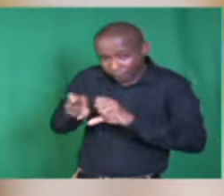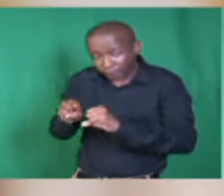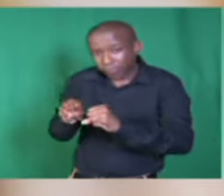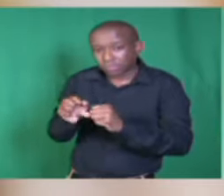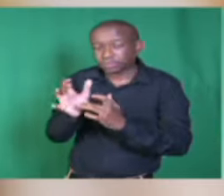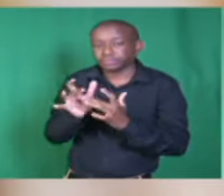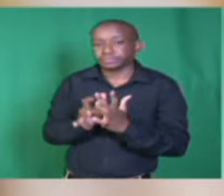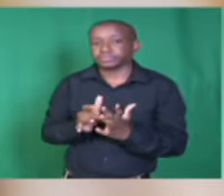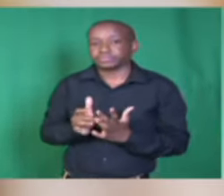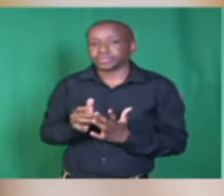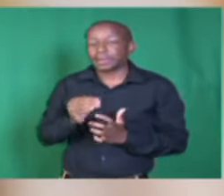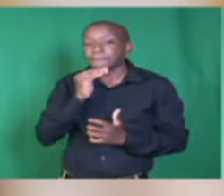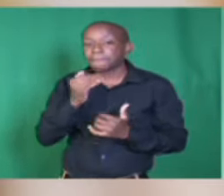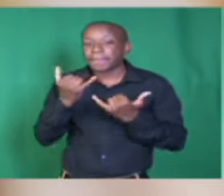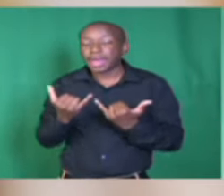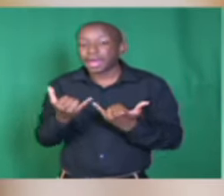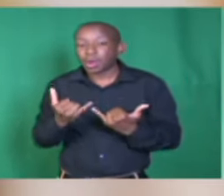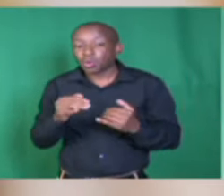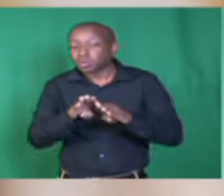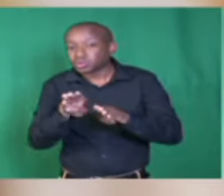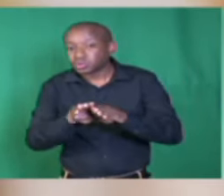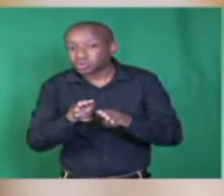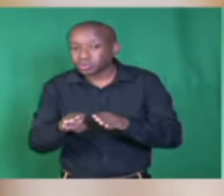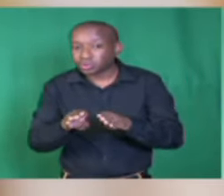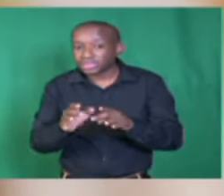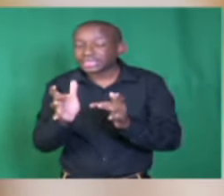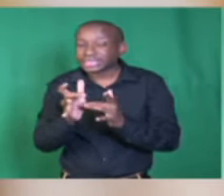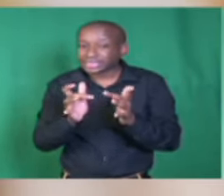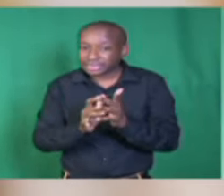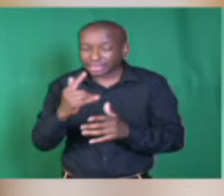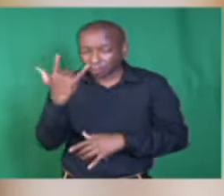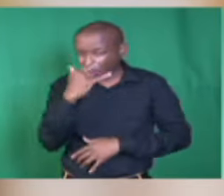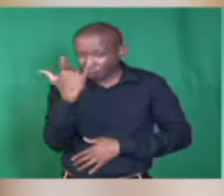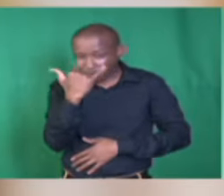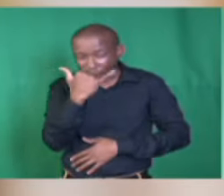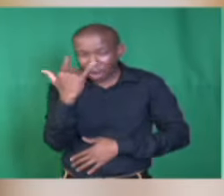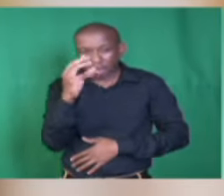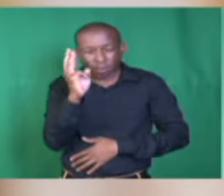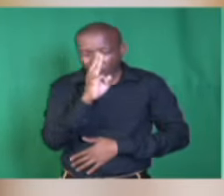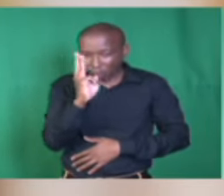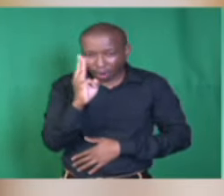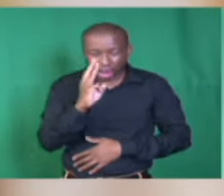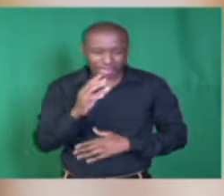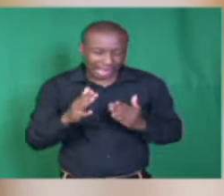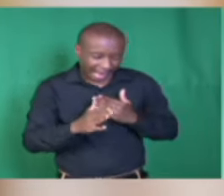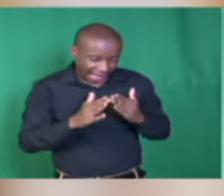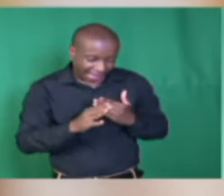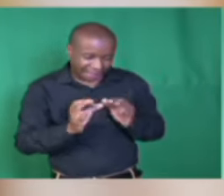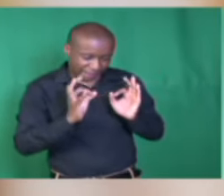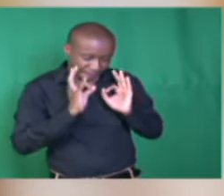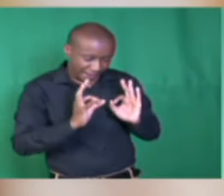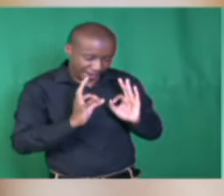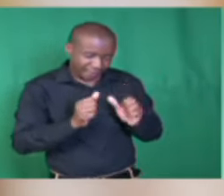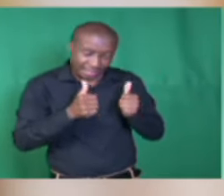what happened. Then, dear learners, Jesus was very wise, clever enough to answer that question.